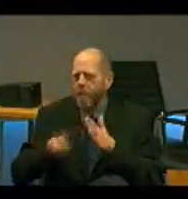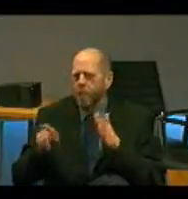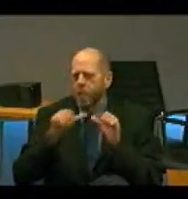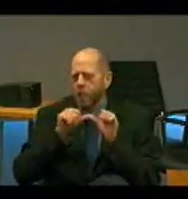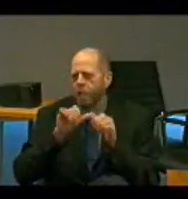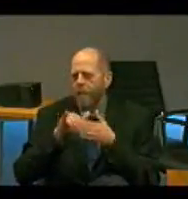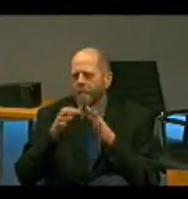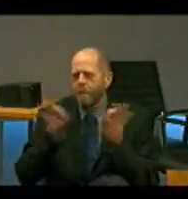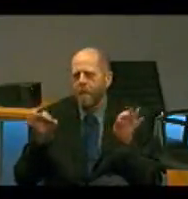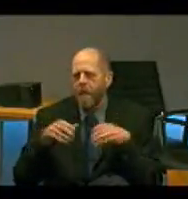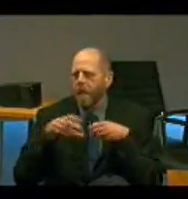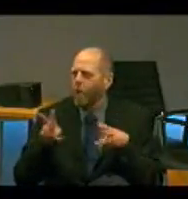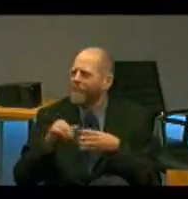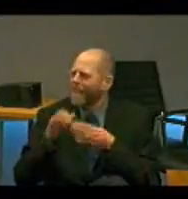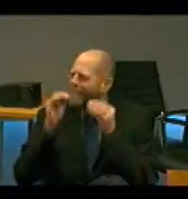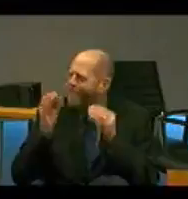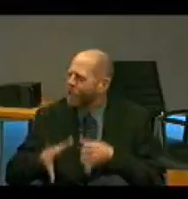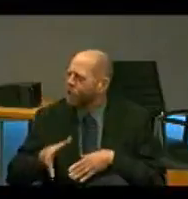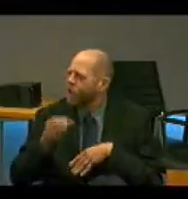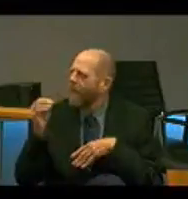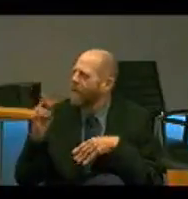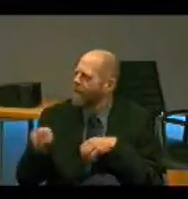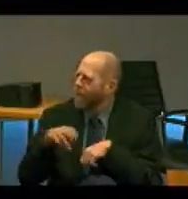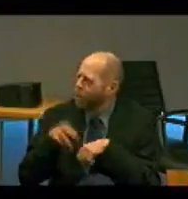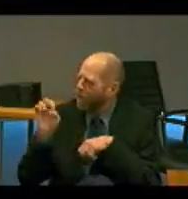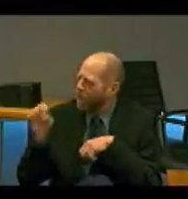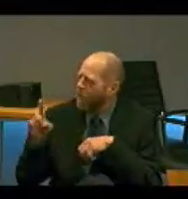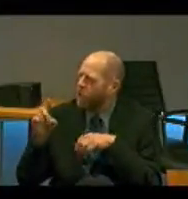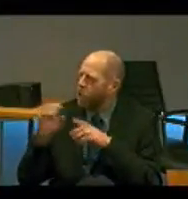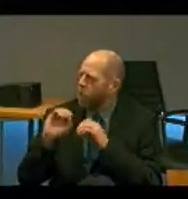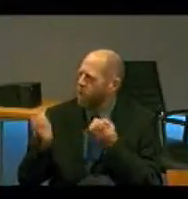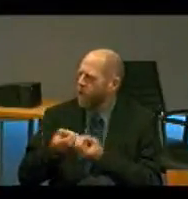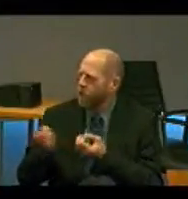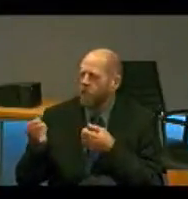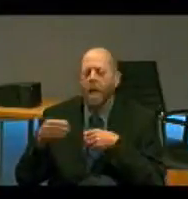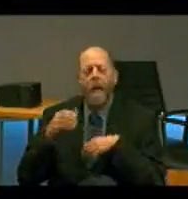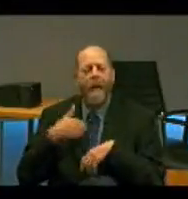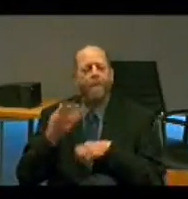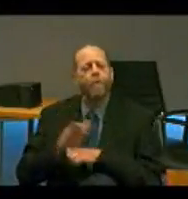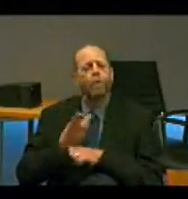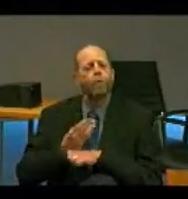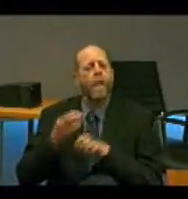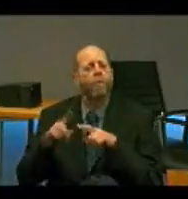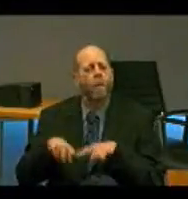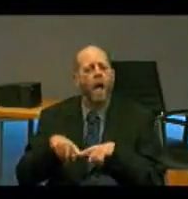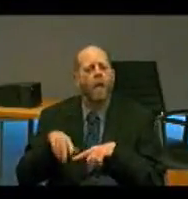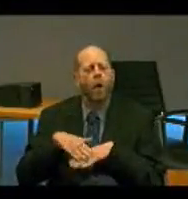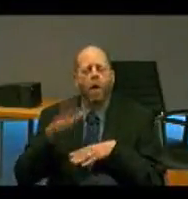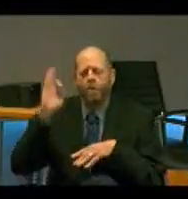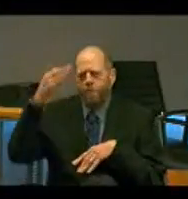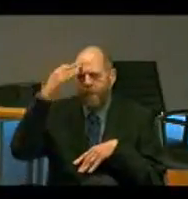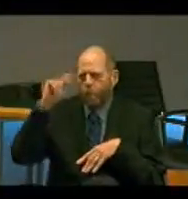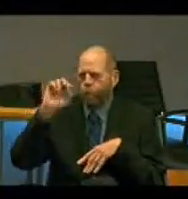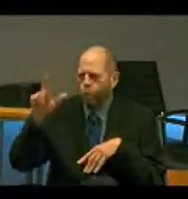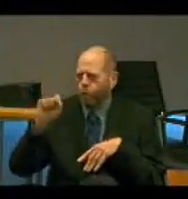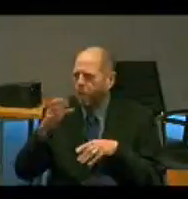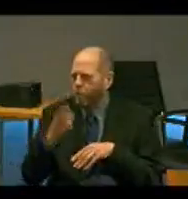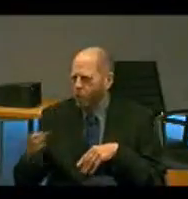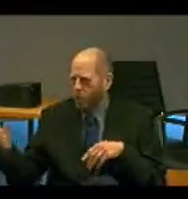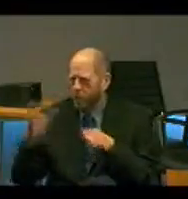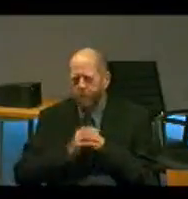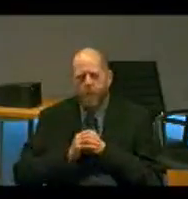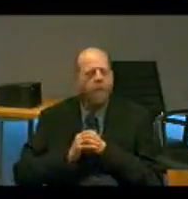that statement and the ways that teachers and national education organizations have used and relied on federal tools and